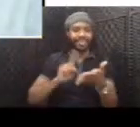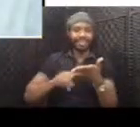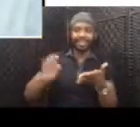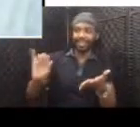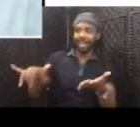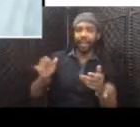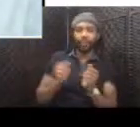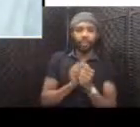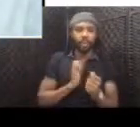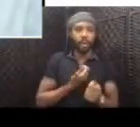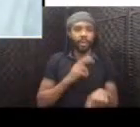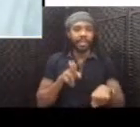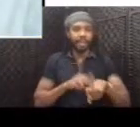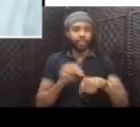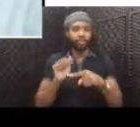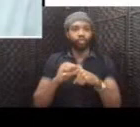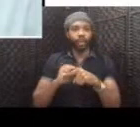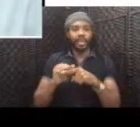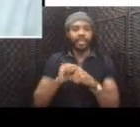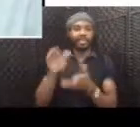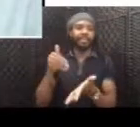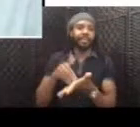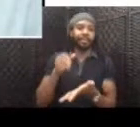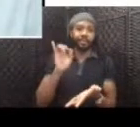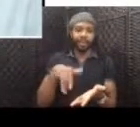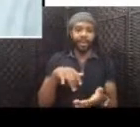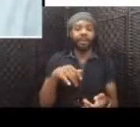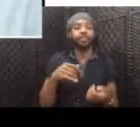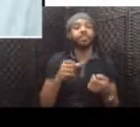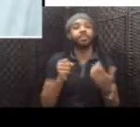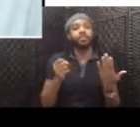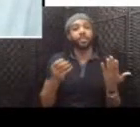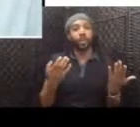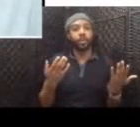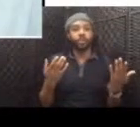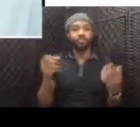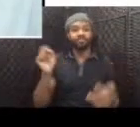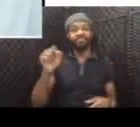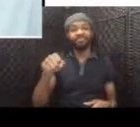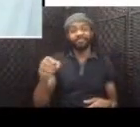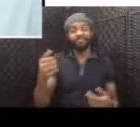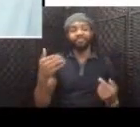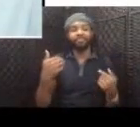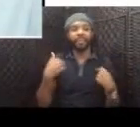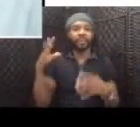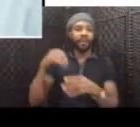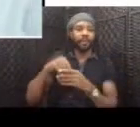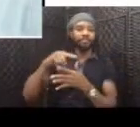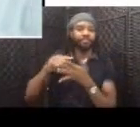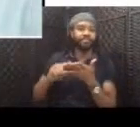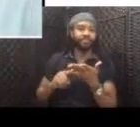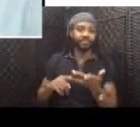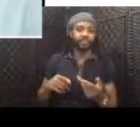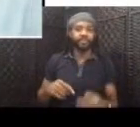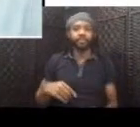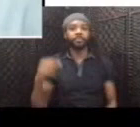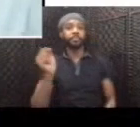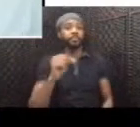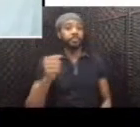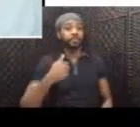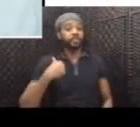Training Center aspect. So those are the things I do. I know that I've worked with groups like